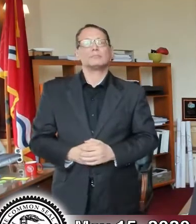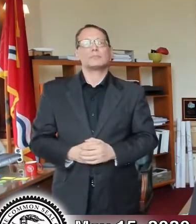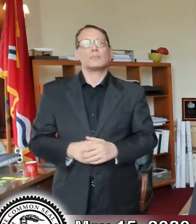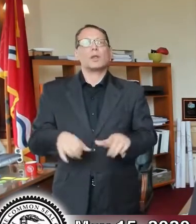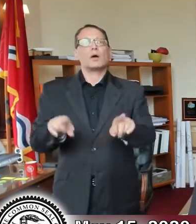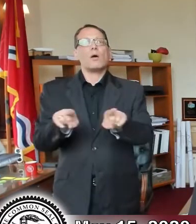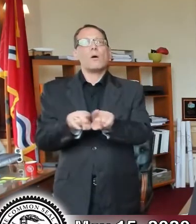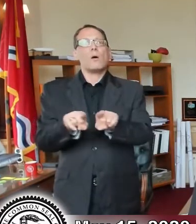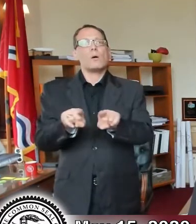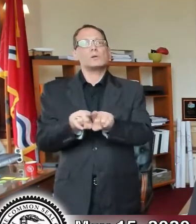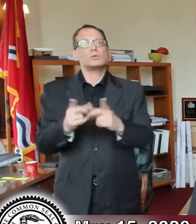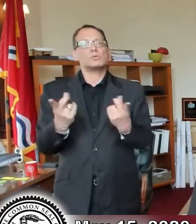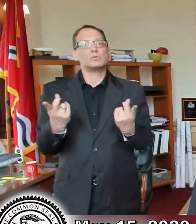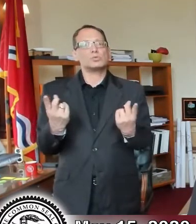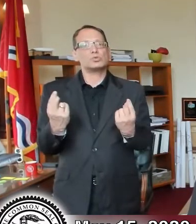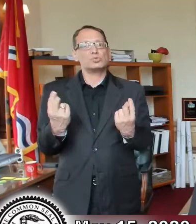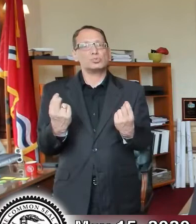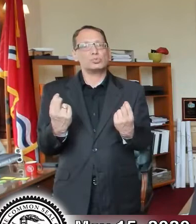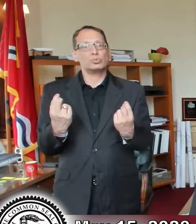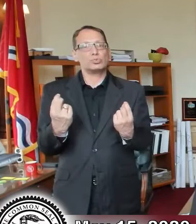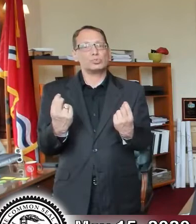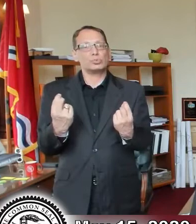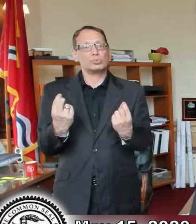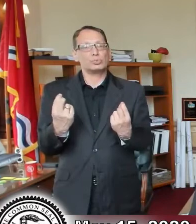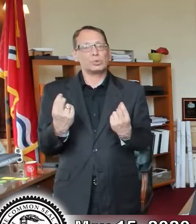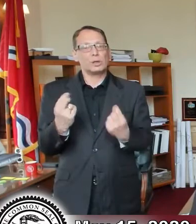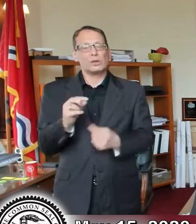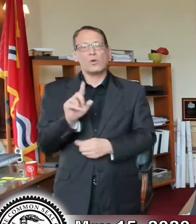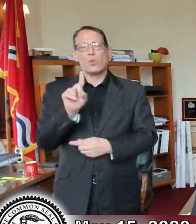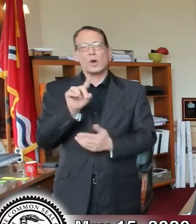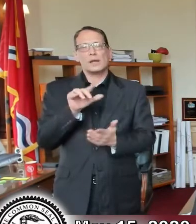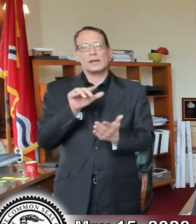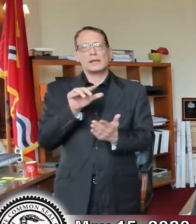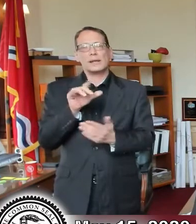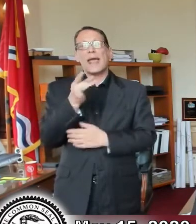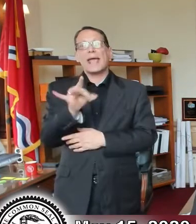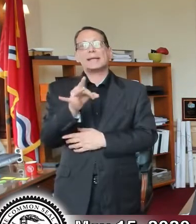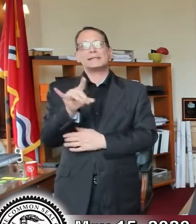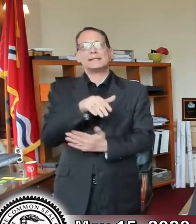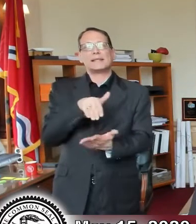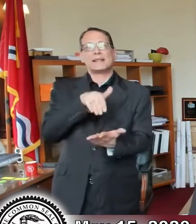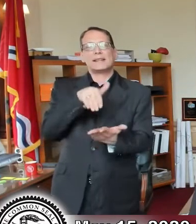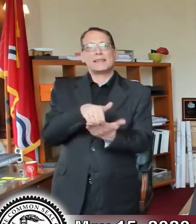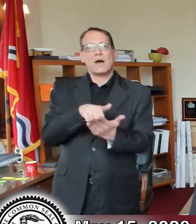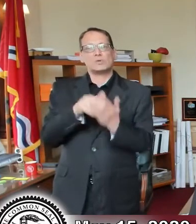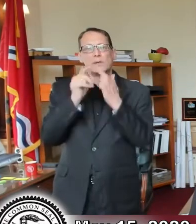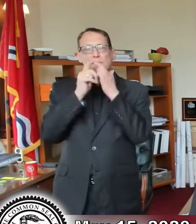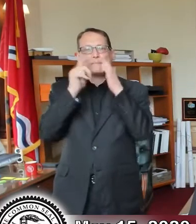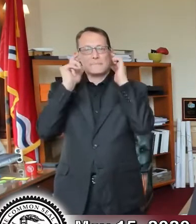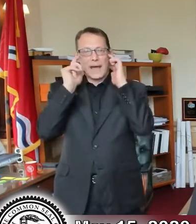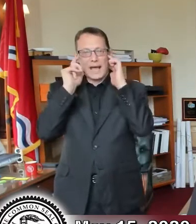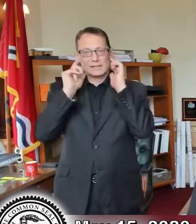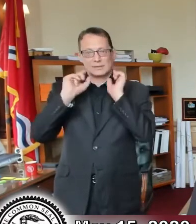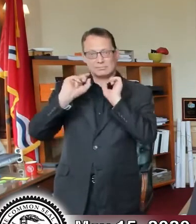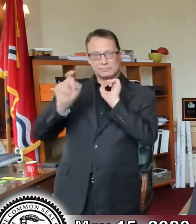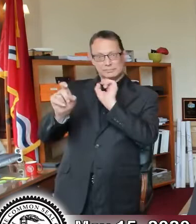doing is we're distributing about 18,000 masks to